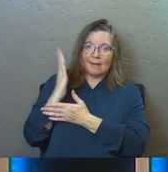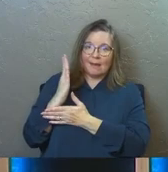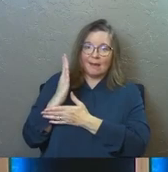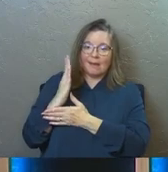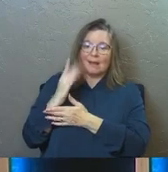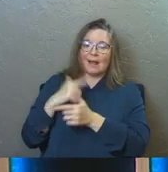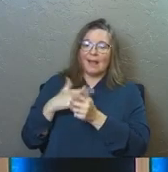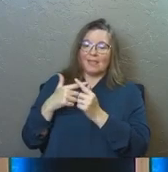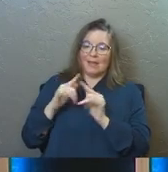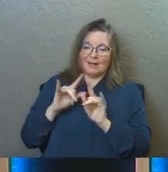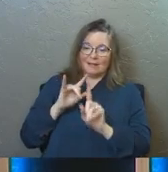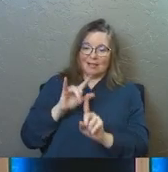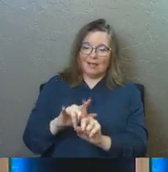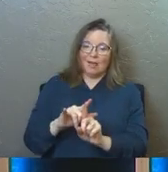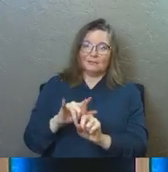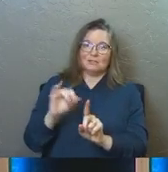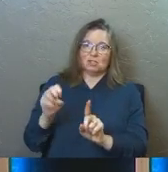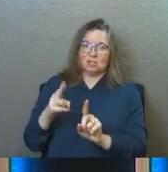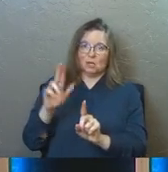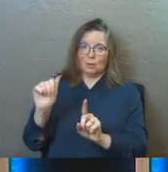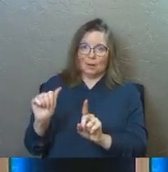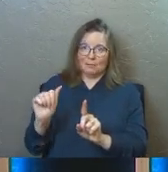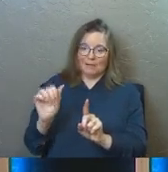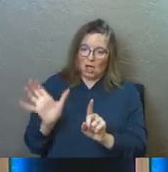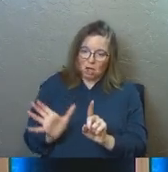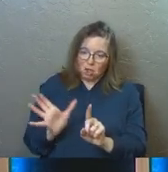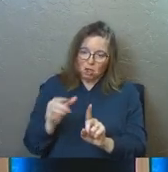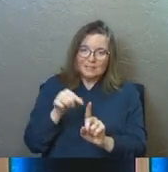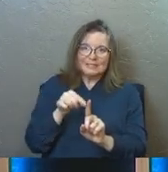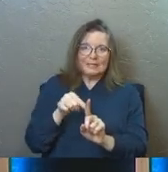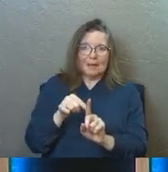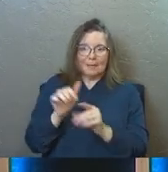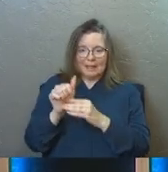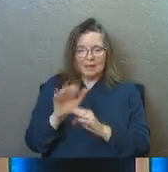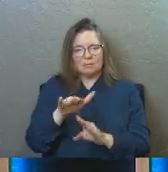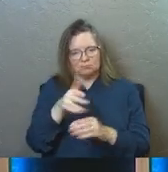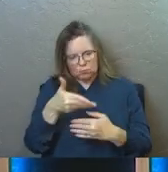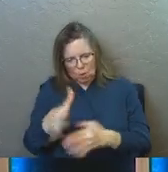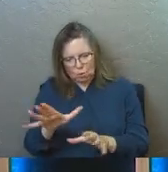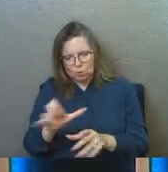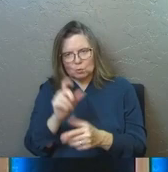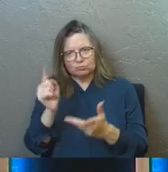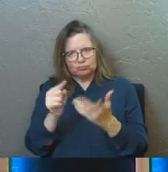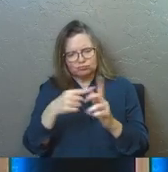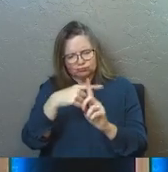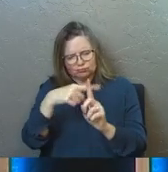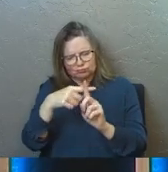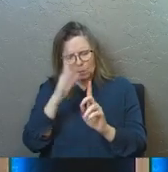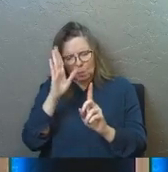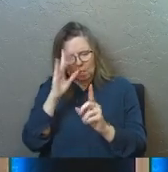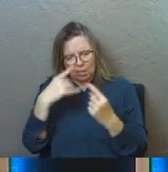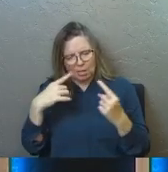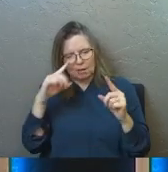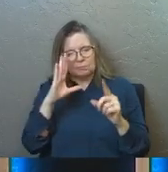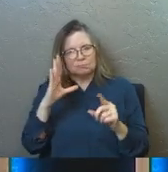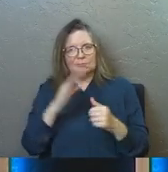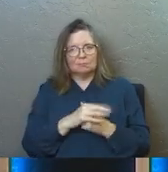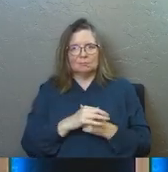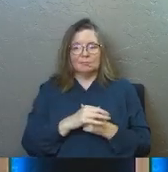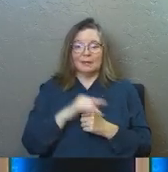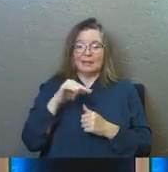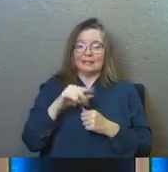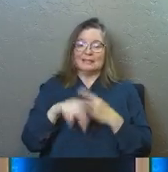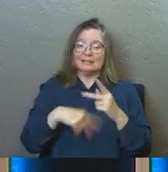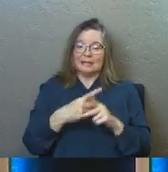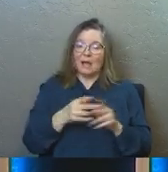and he chooses to love Joshua and encourages him in his leadership. He says, go and do these things that God has for you.